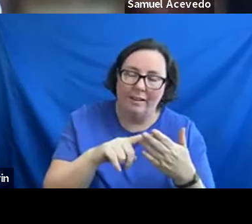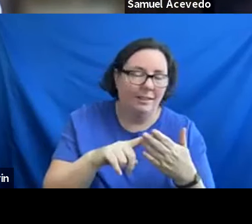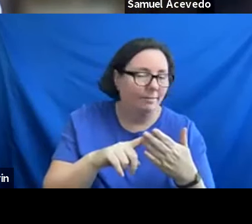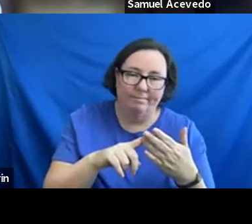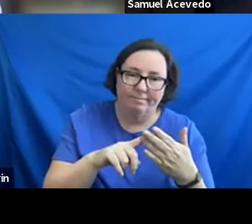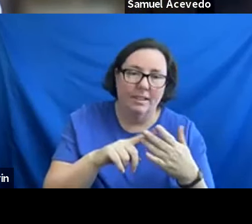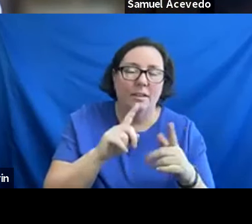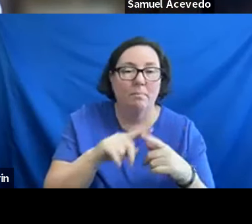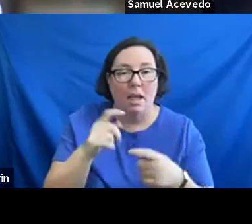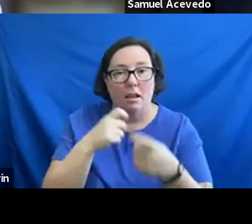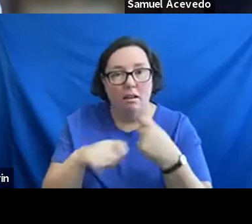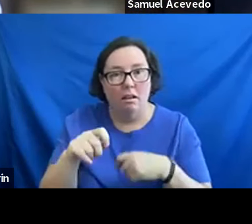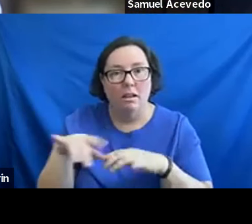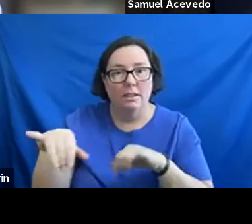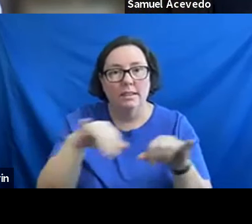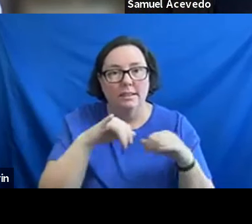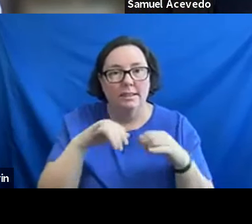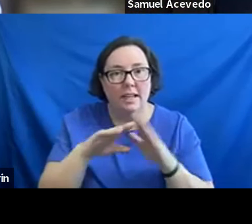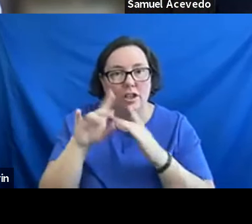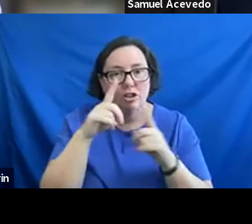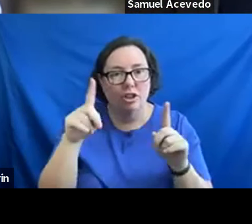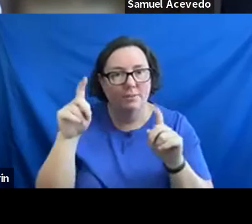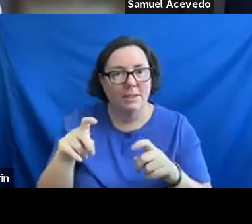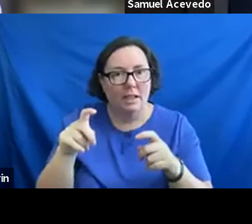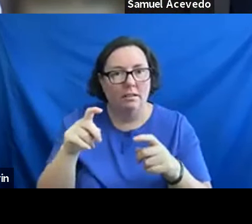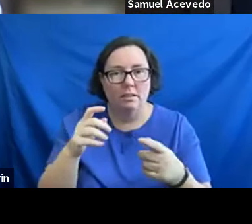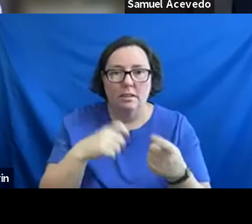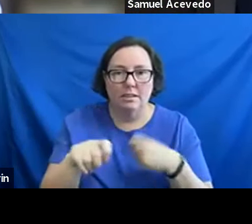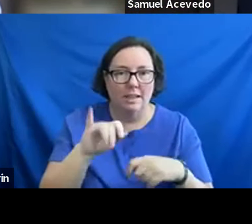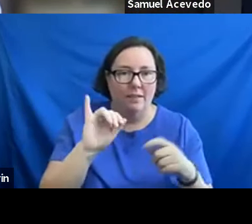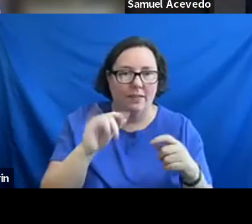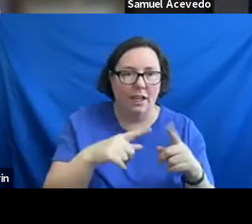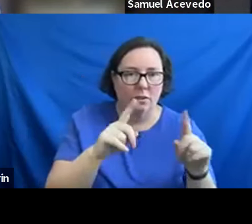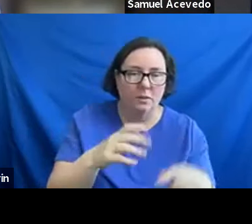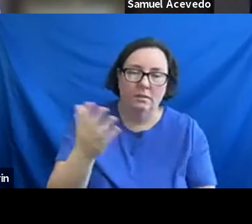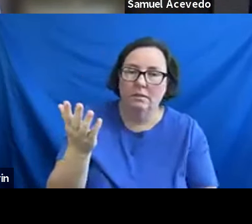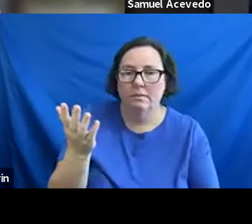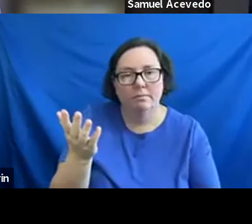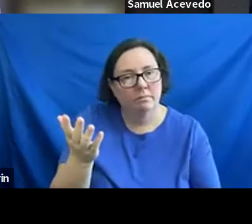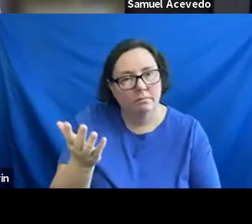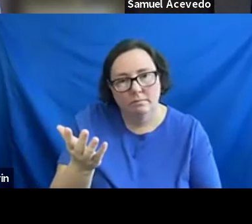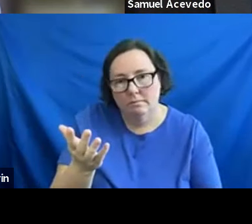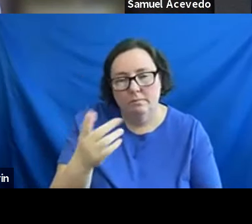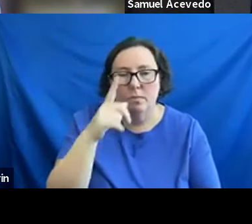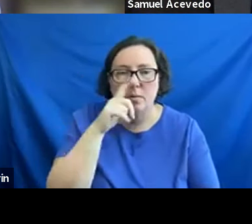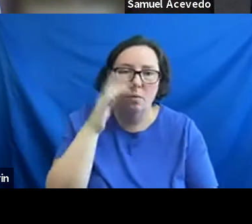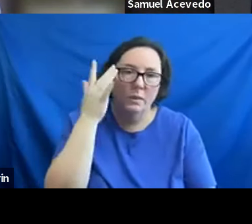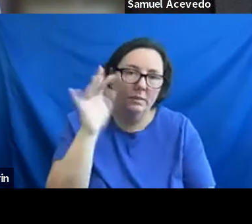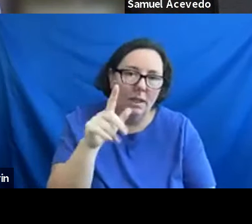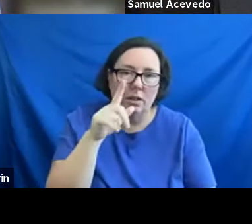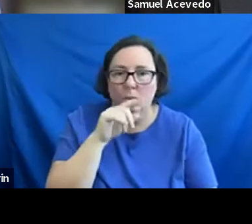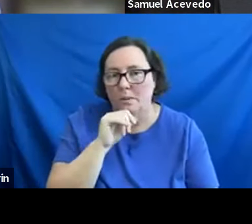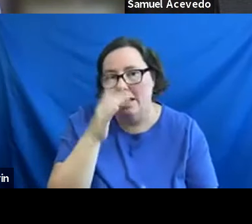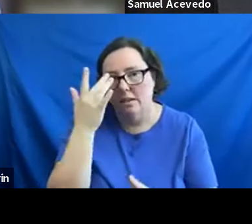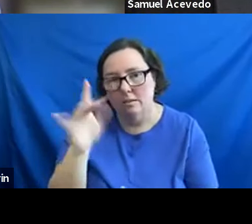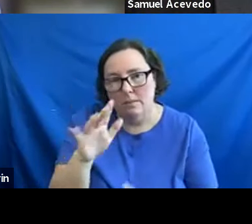installed standardized achievement testing as the definition of who's smart, who's not